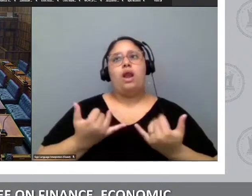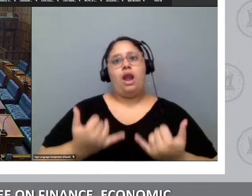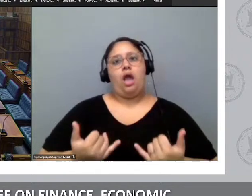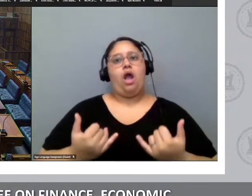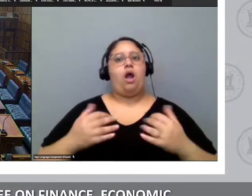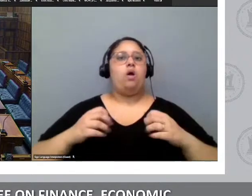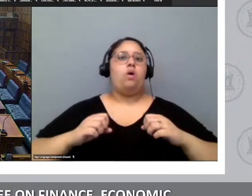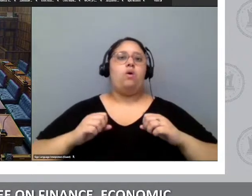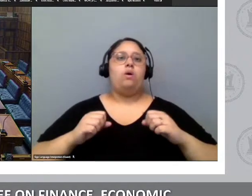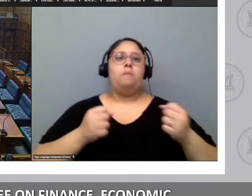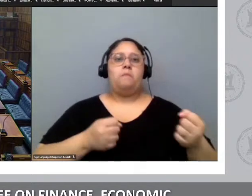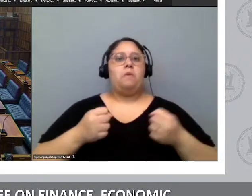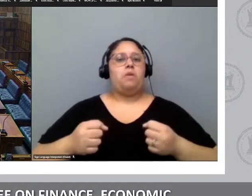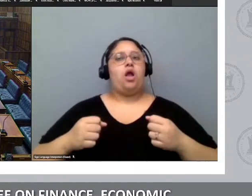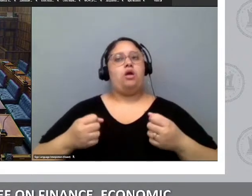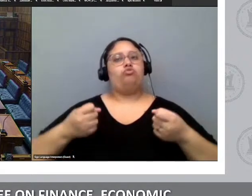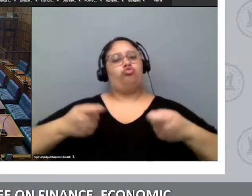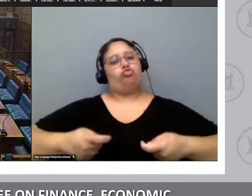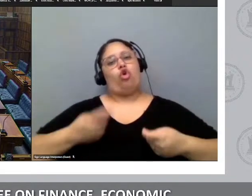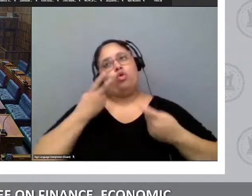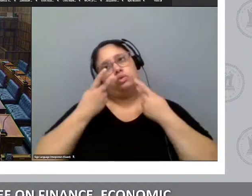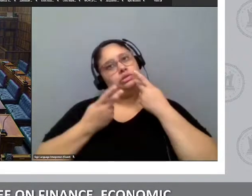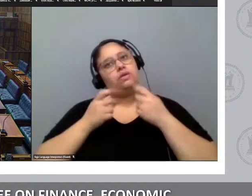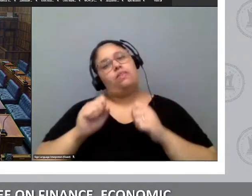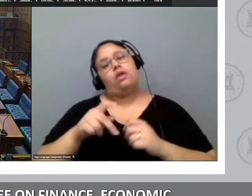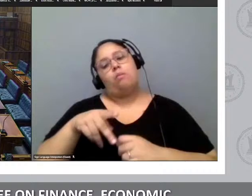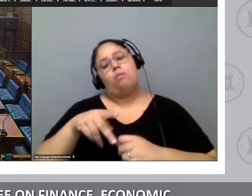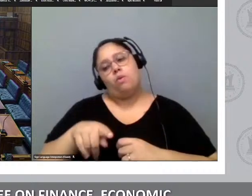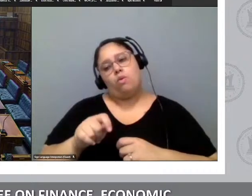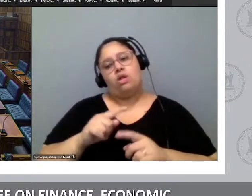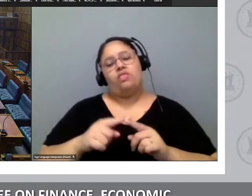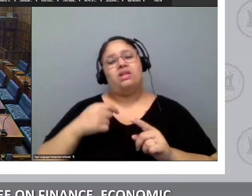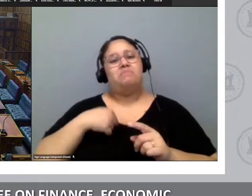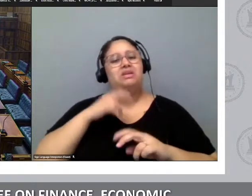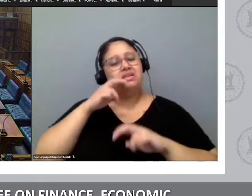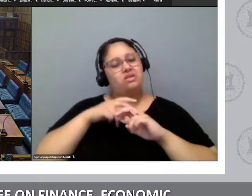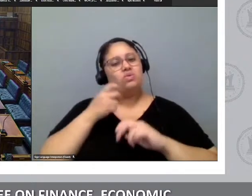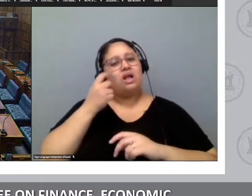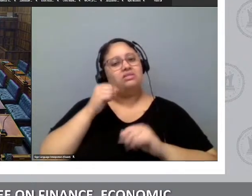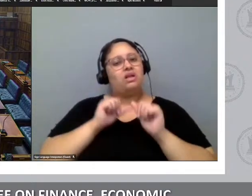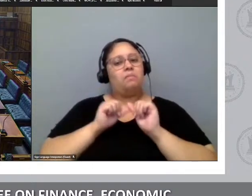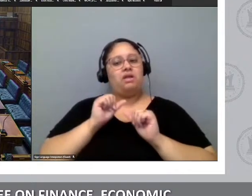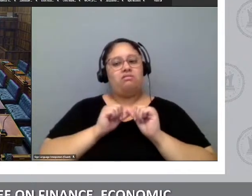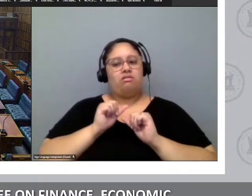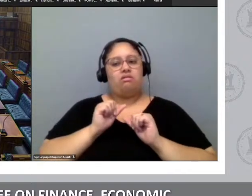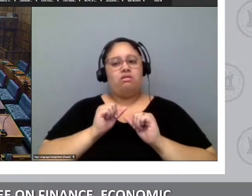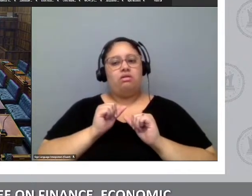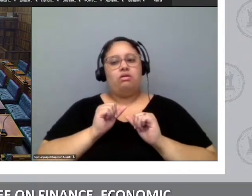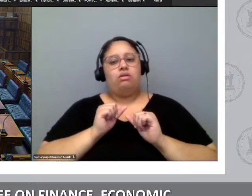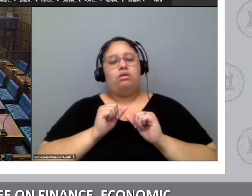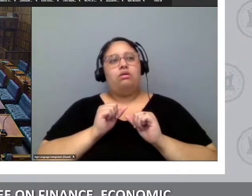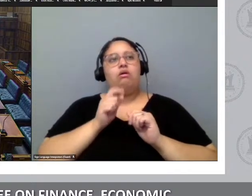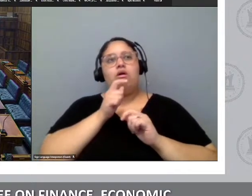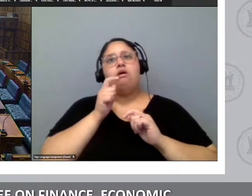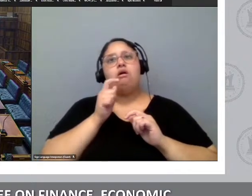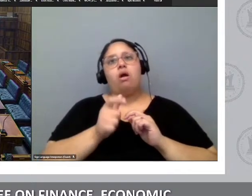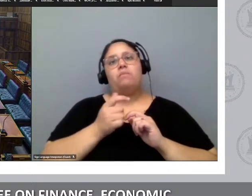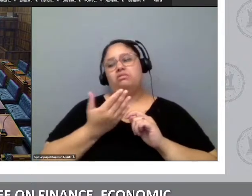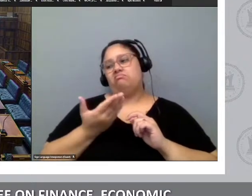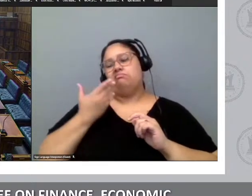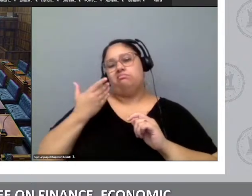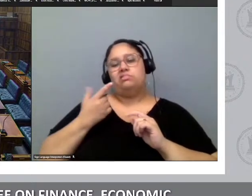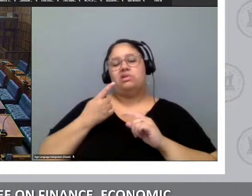see at the Port um and then just for me to understand better um there was a comment made earlier